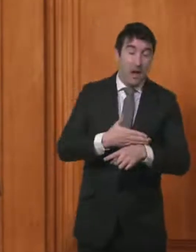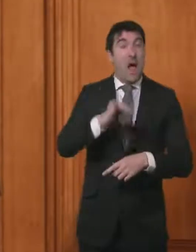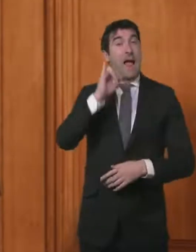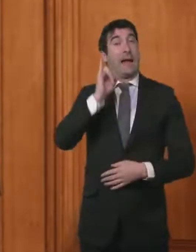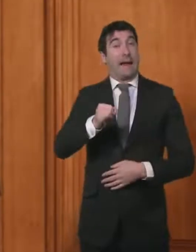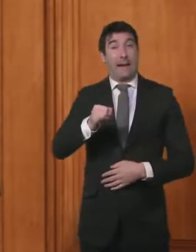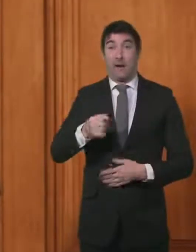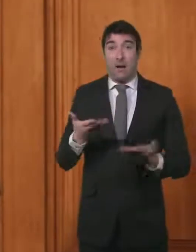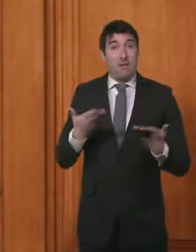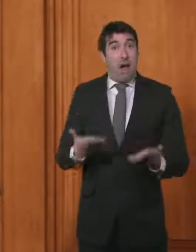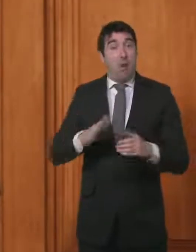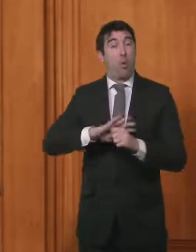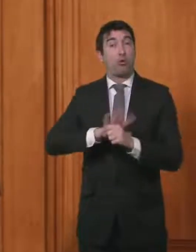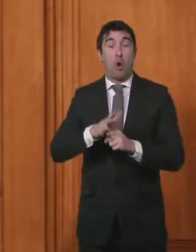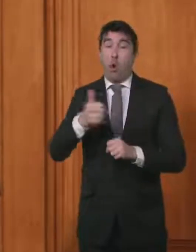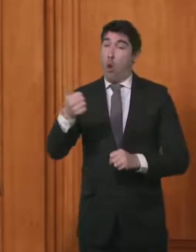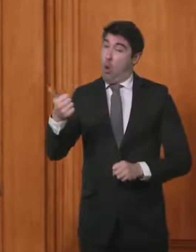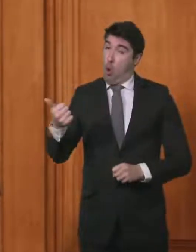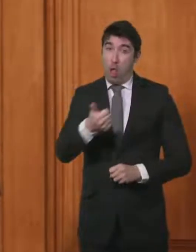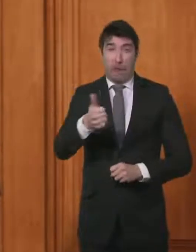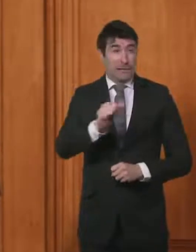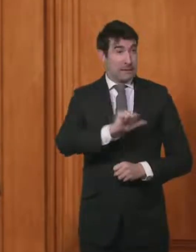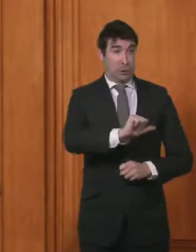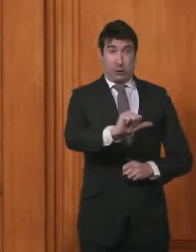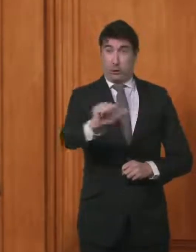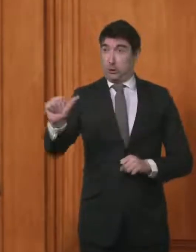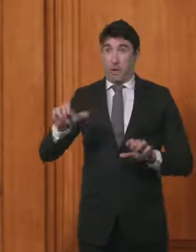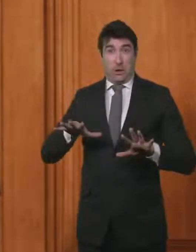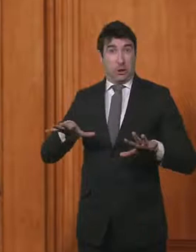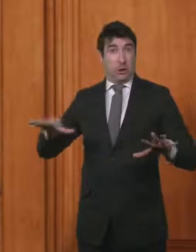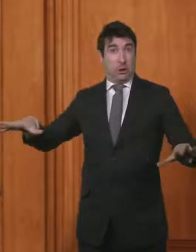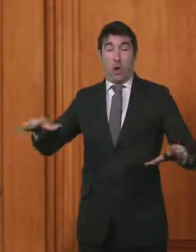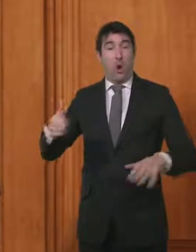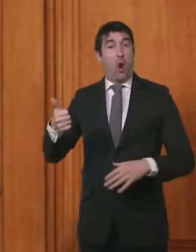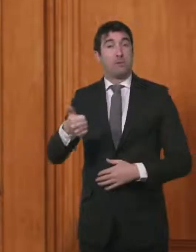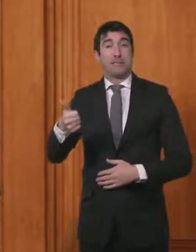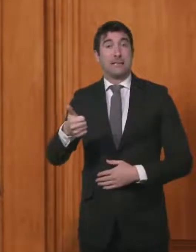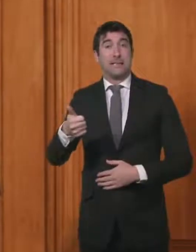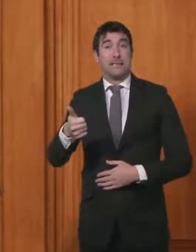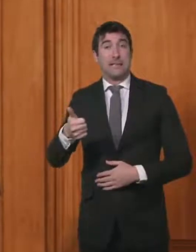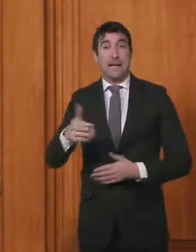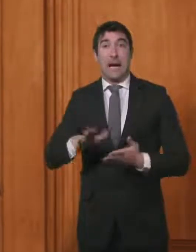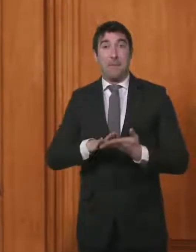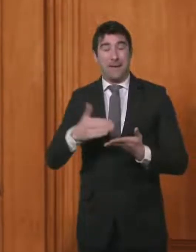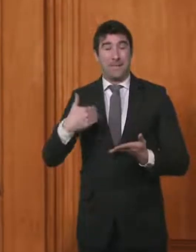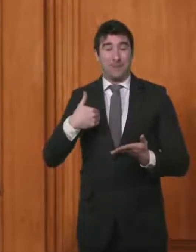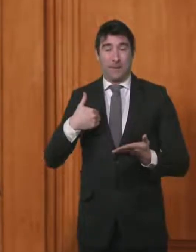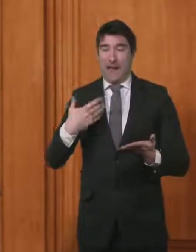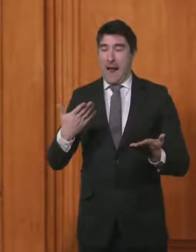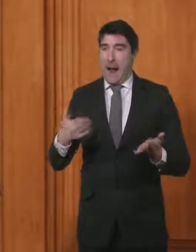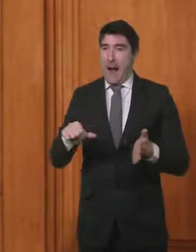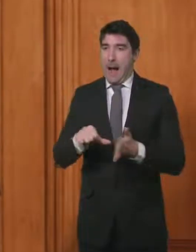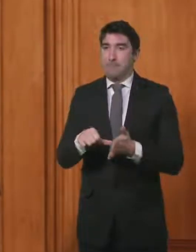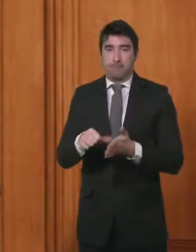vaccine as fast and as broad as you can, as soon as you get it. Yep. And that is literally the best you can do.